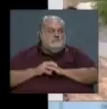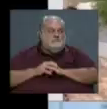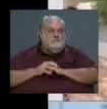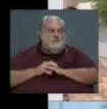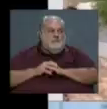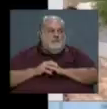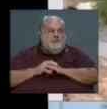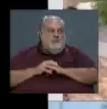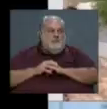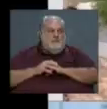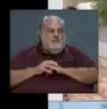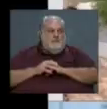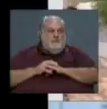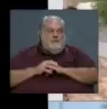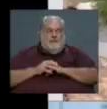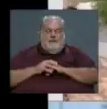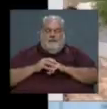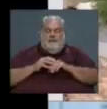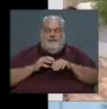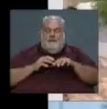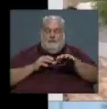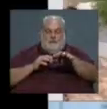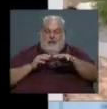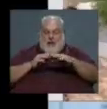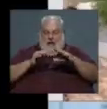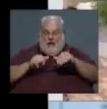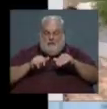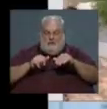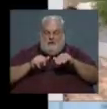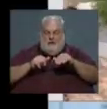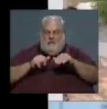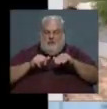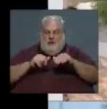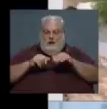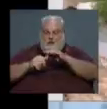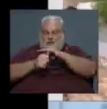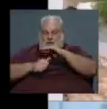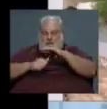north of it, and that's where the houses are, right? Yes, sir. Right underneath the trees, okay. Yes.